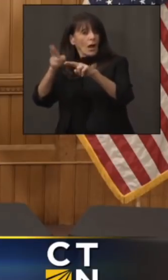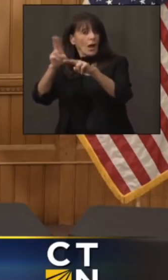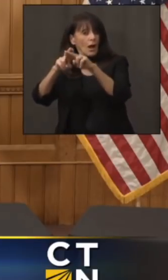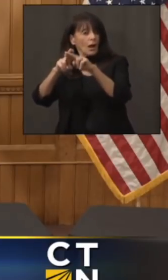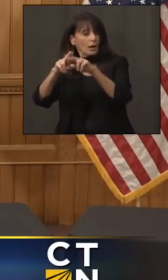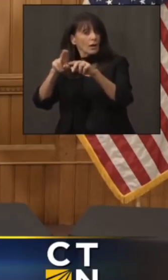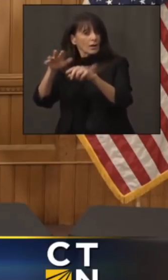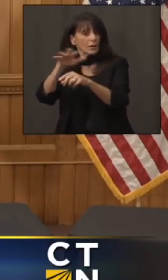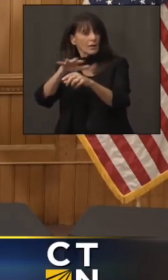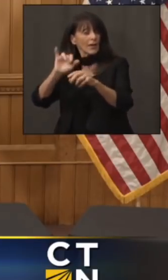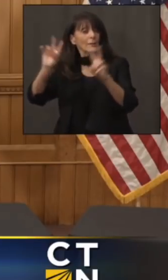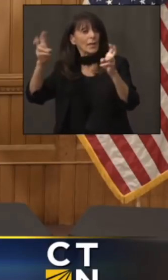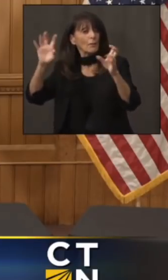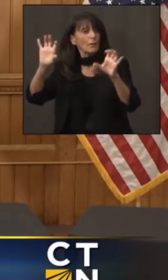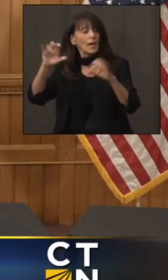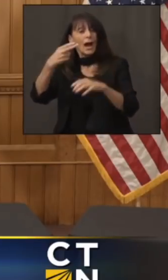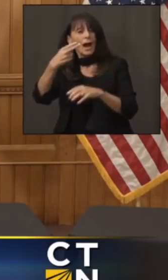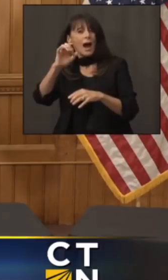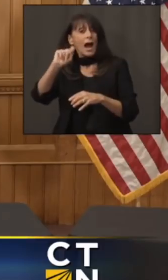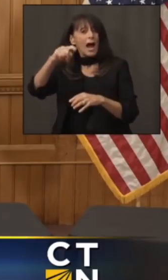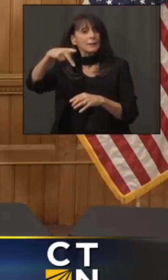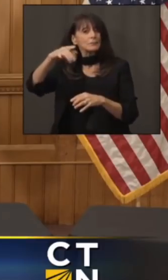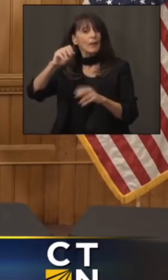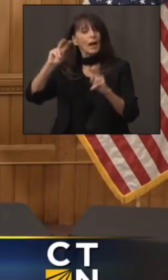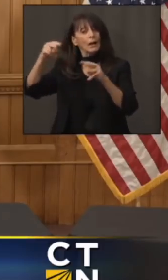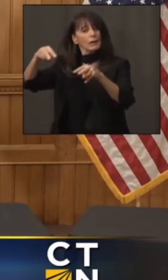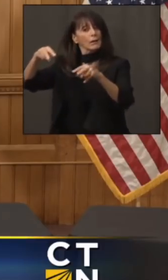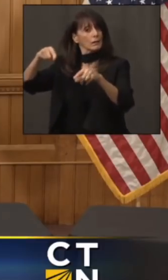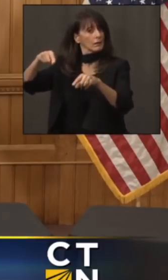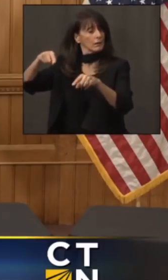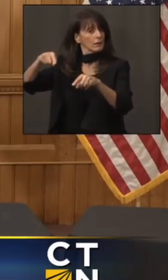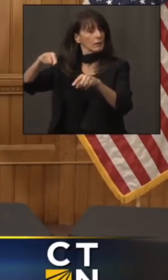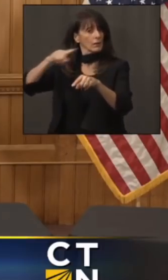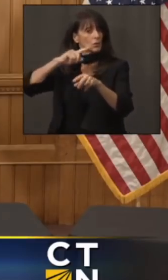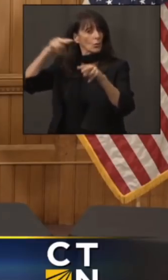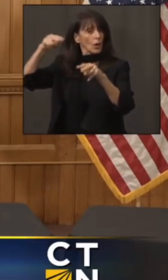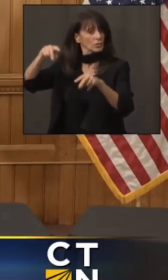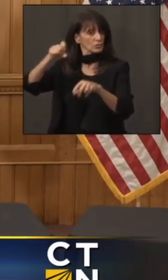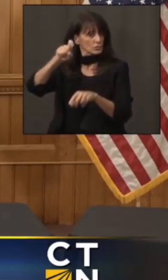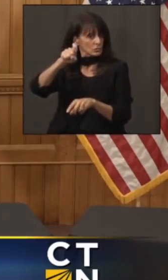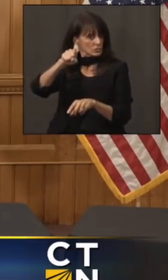a potential hot spot on the state's radar?